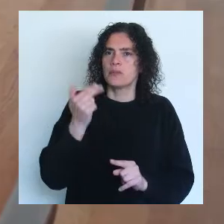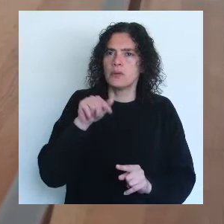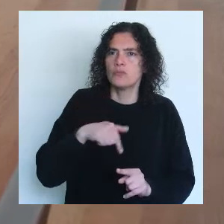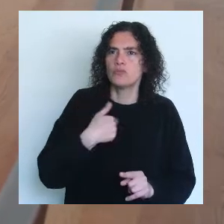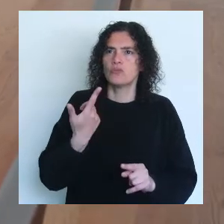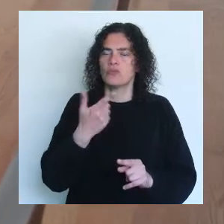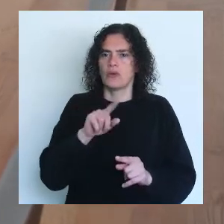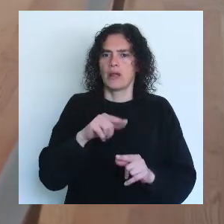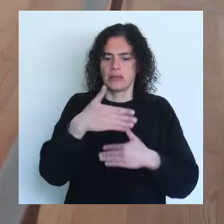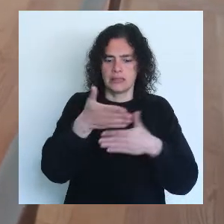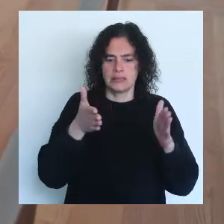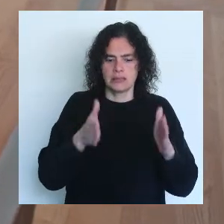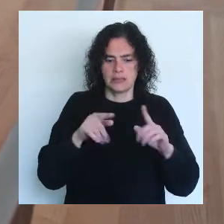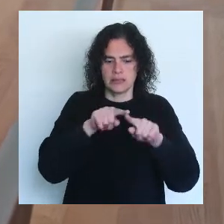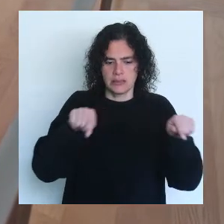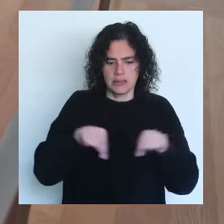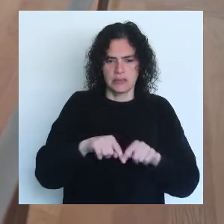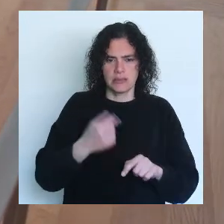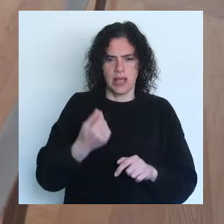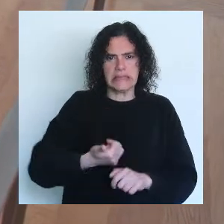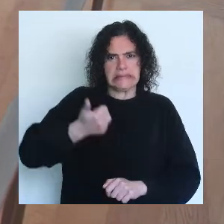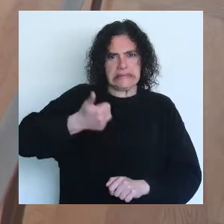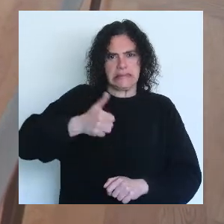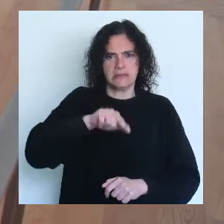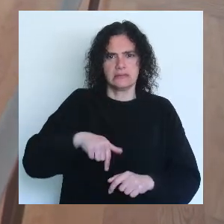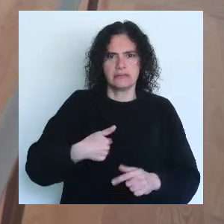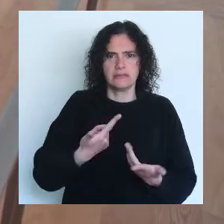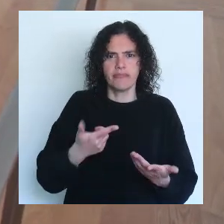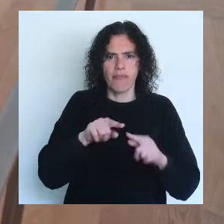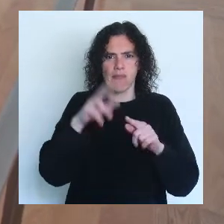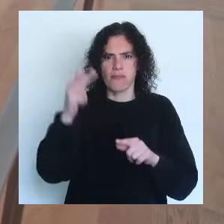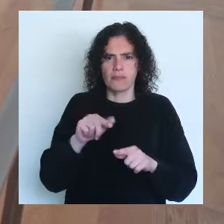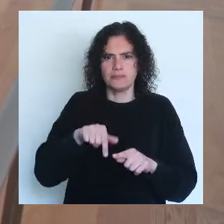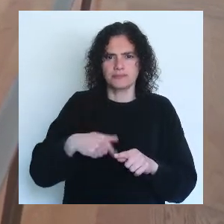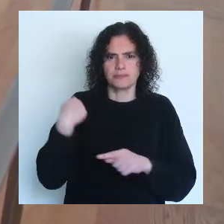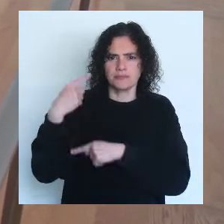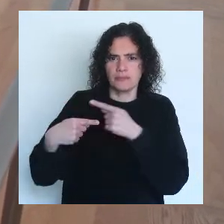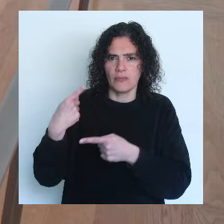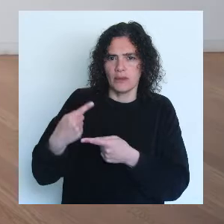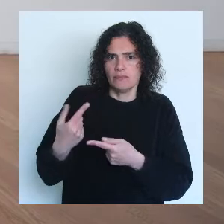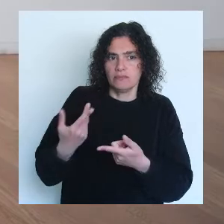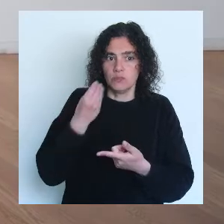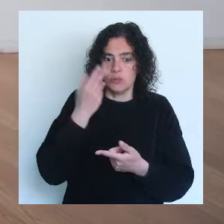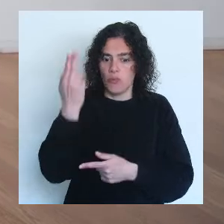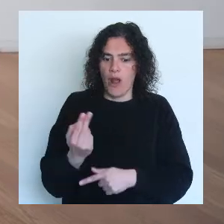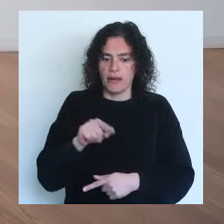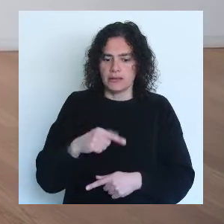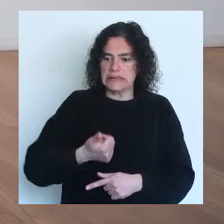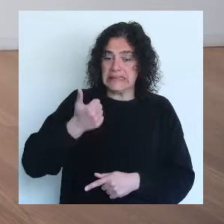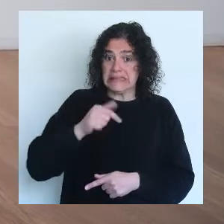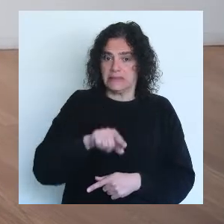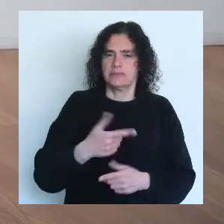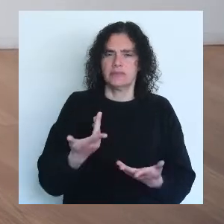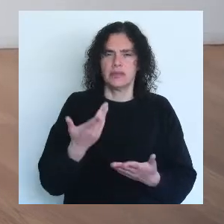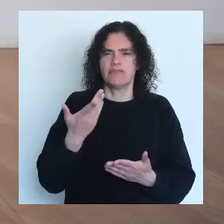that, painting actually dominates the room, painting dominates the status and the convention of art,